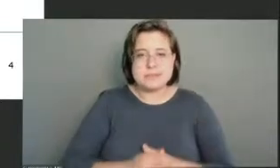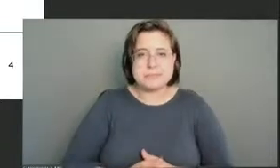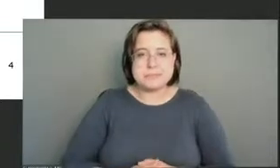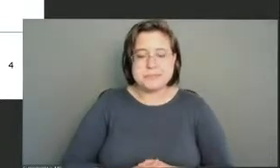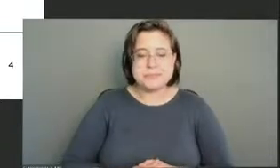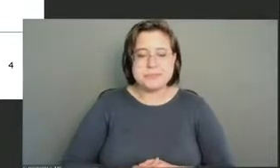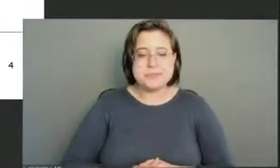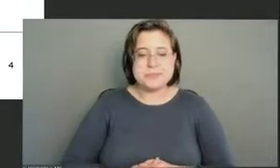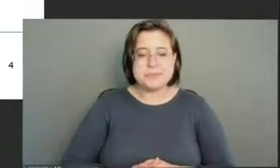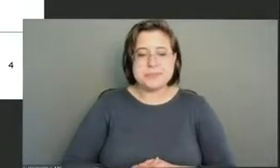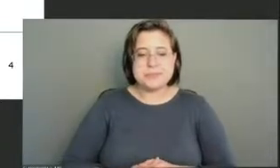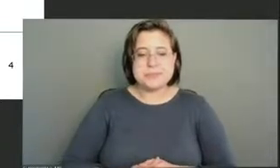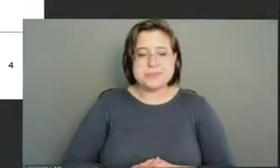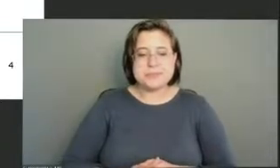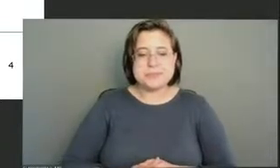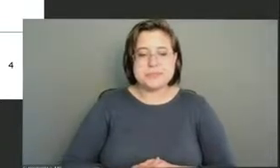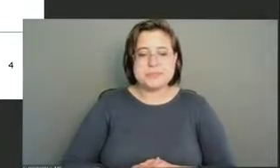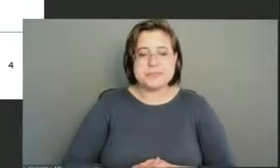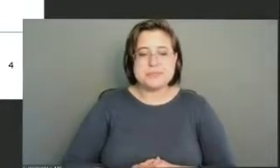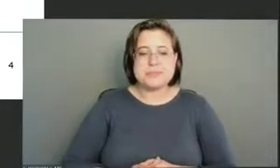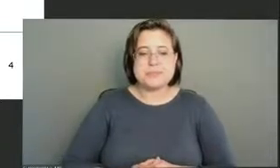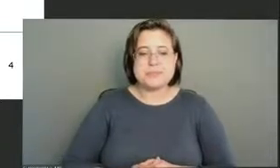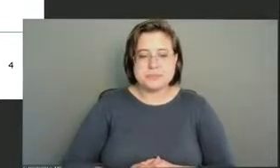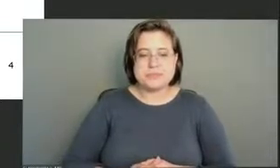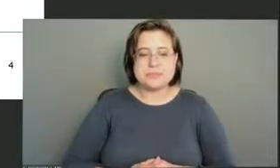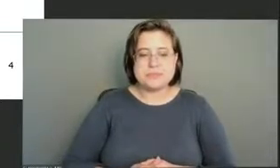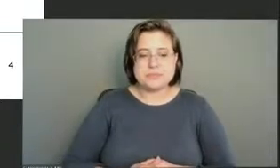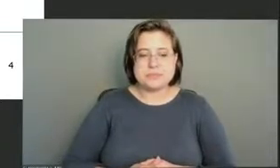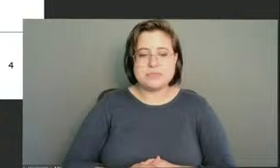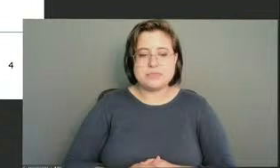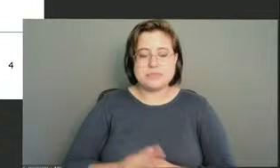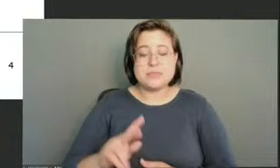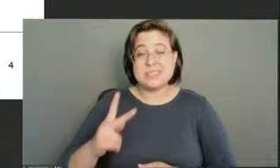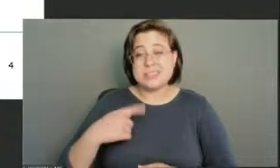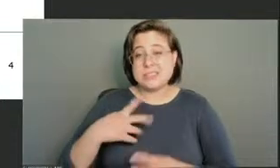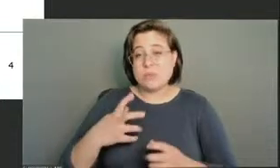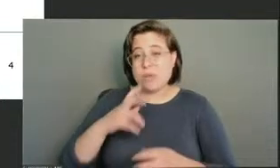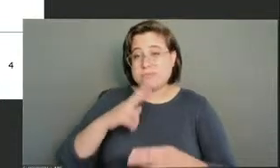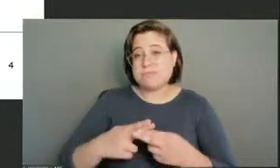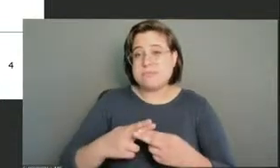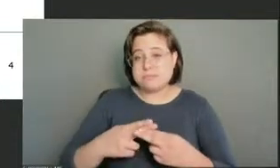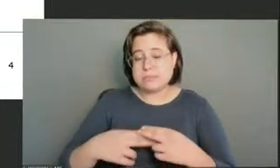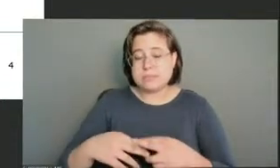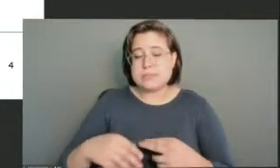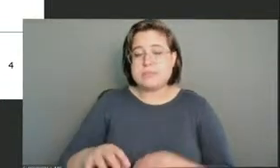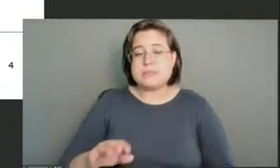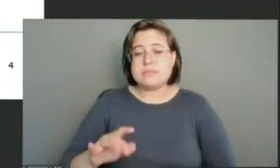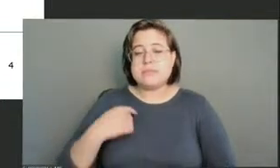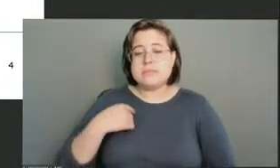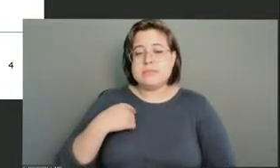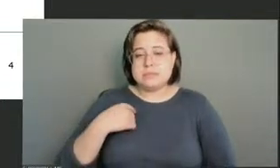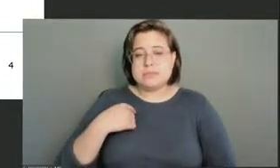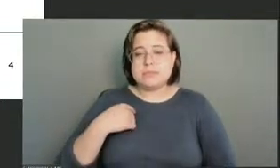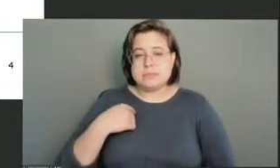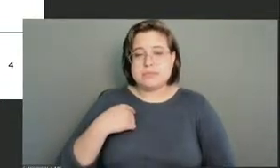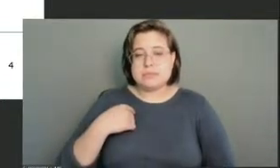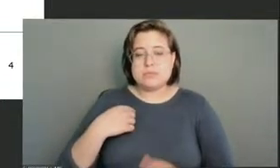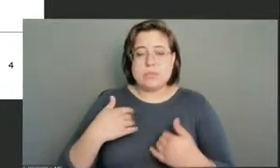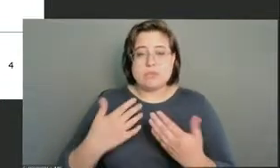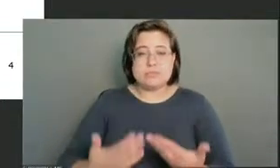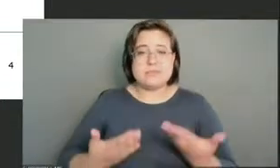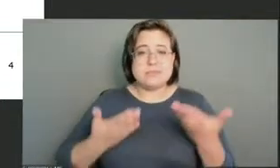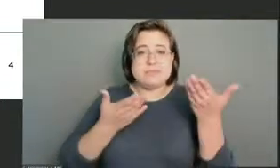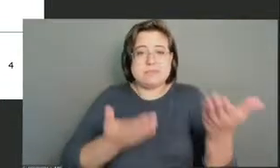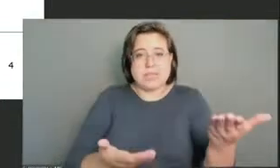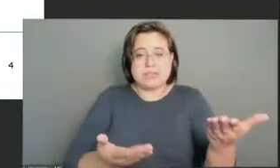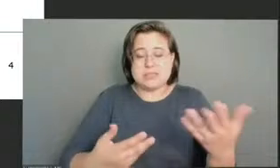The second one I would like to really highlight is the fact that we need the suggestion to ban coverage